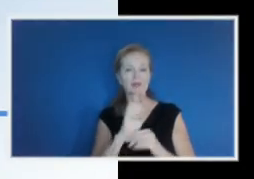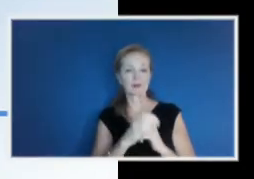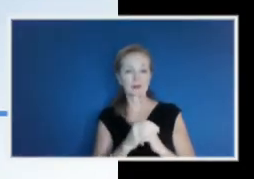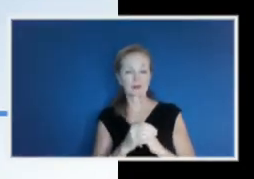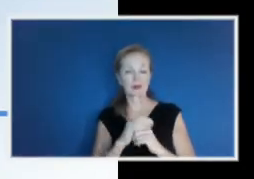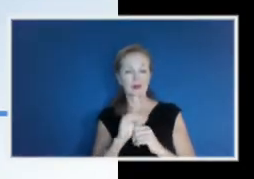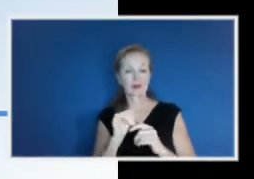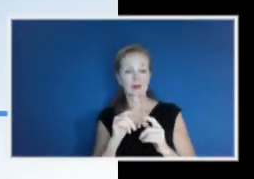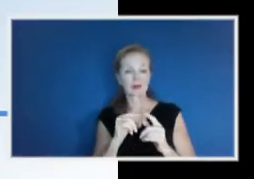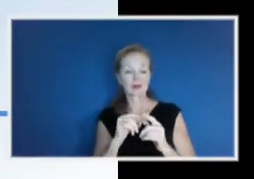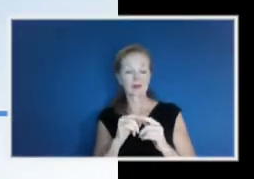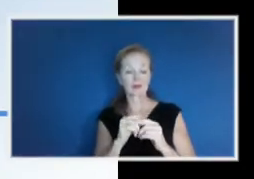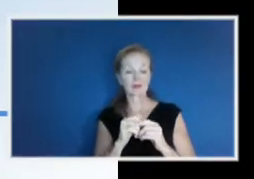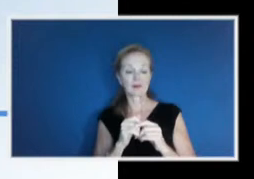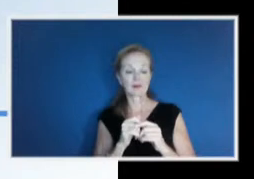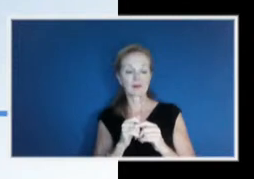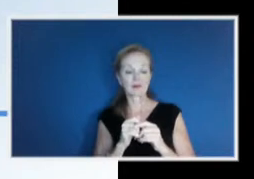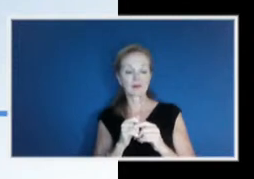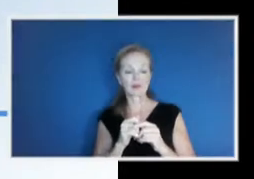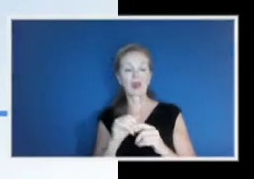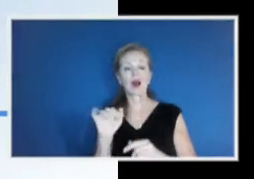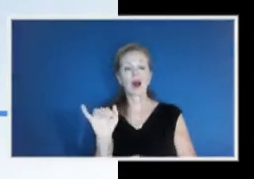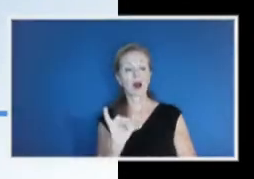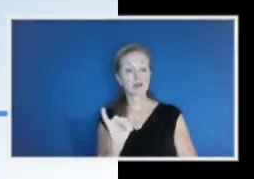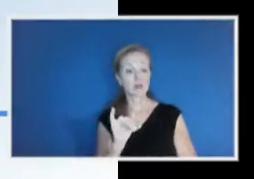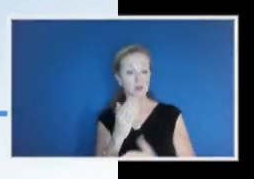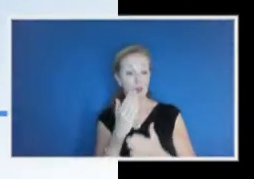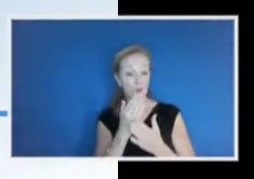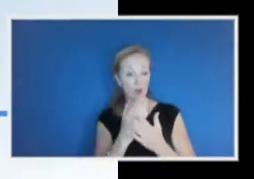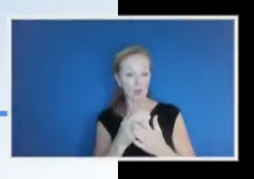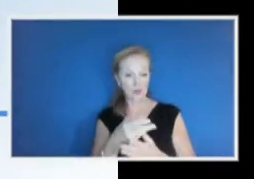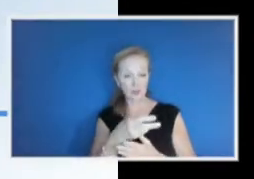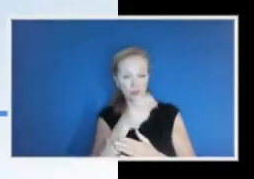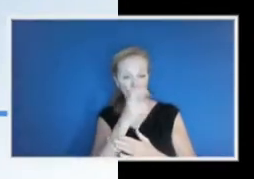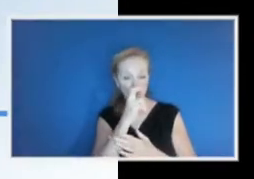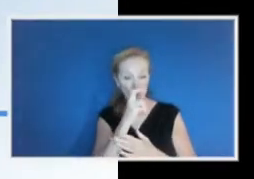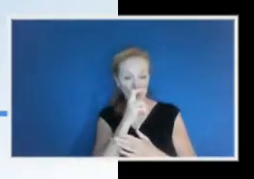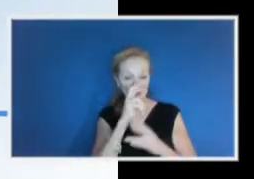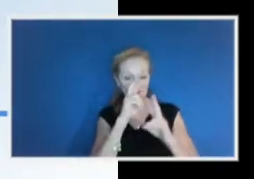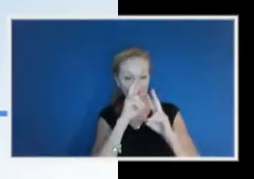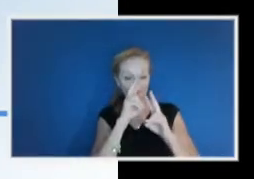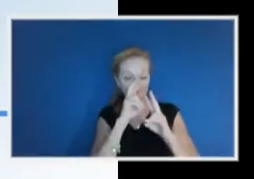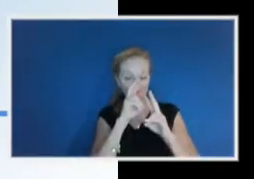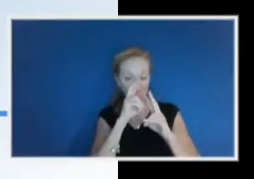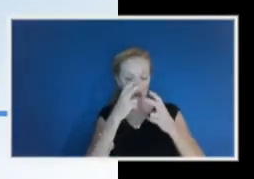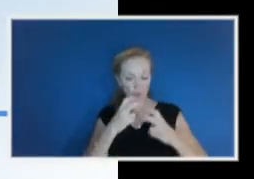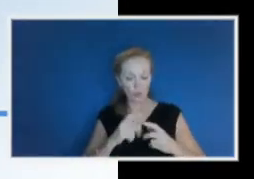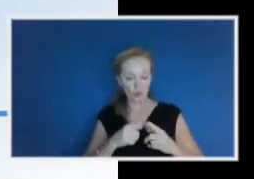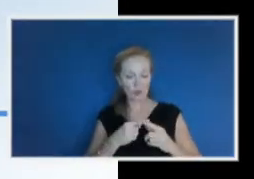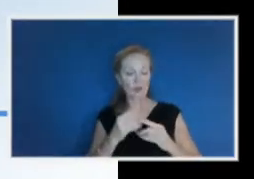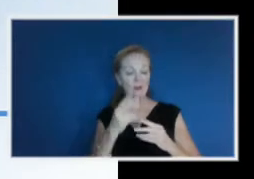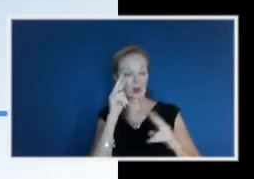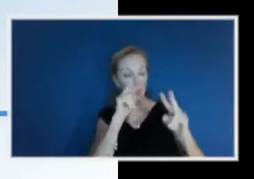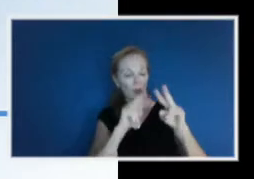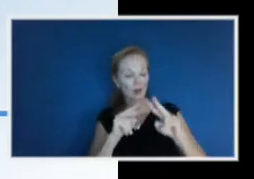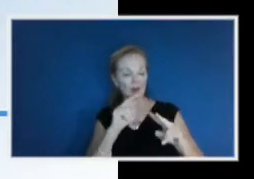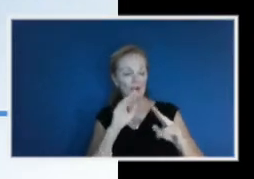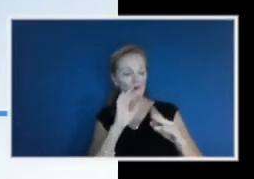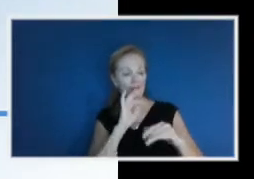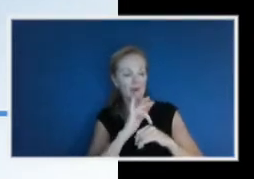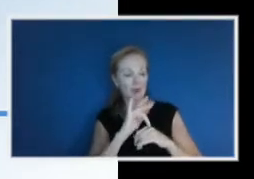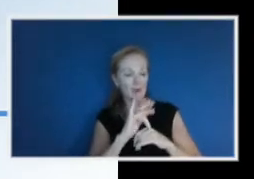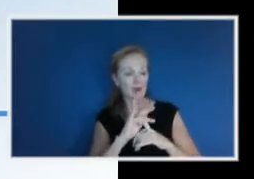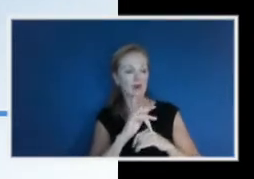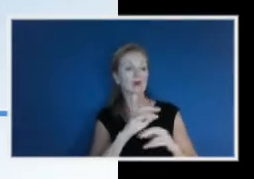associated subcontracts. We also, as part of the strict scrutiny analysis, have to look at the availability of ready, willing, and able firms